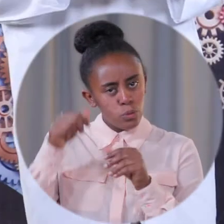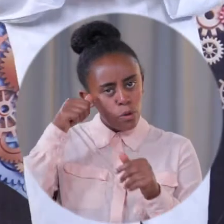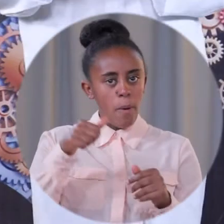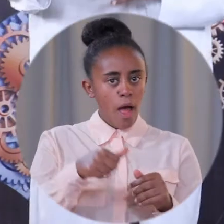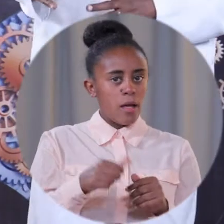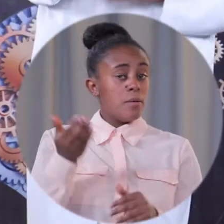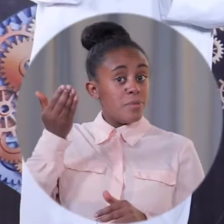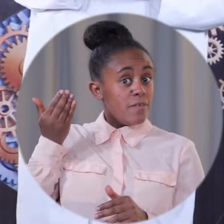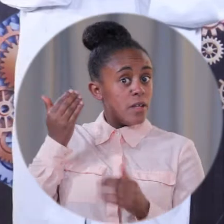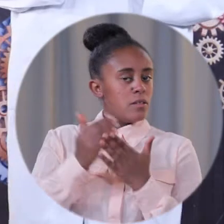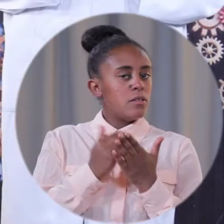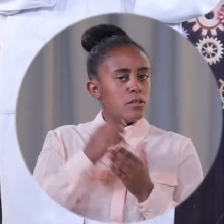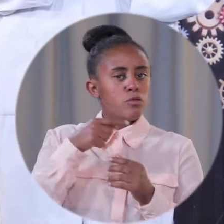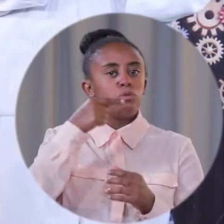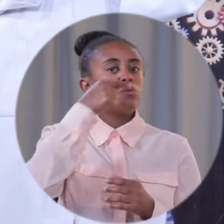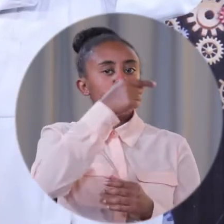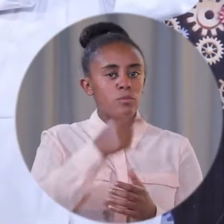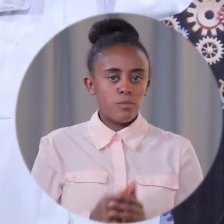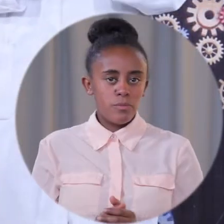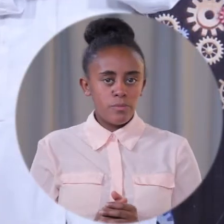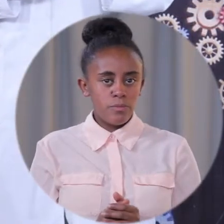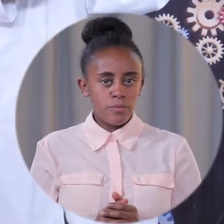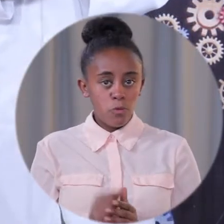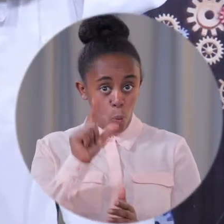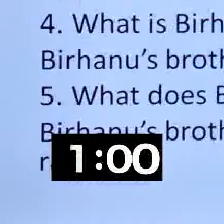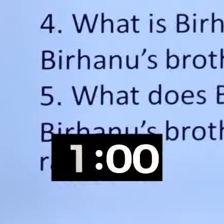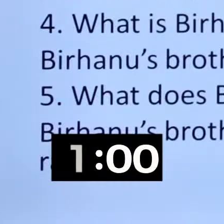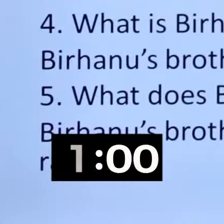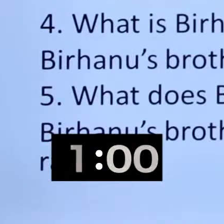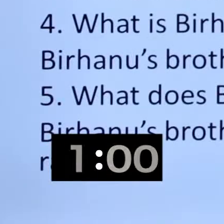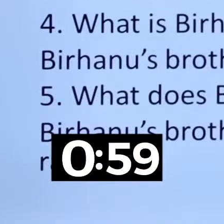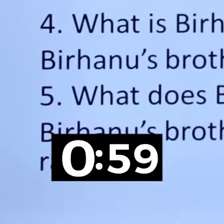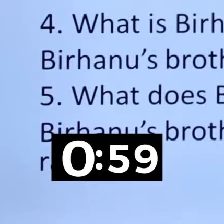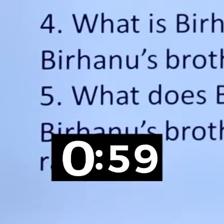lesson to your parents. 1 minute.